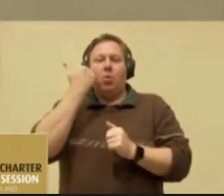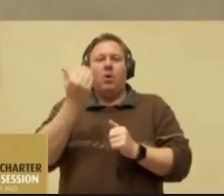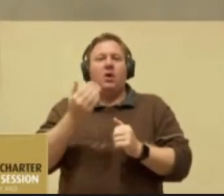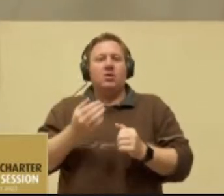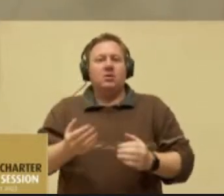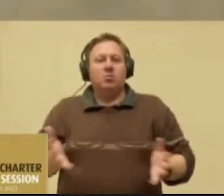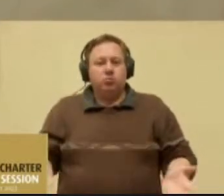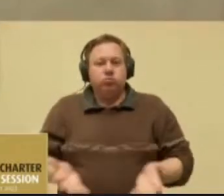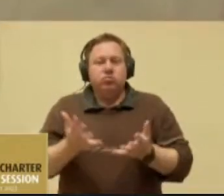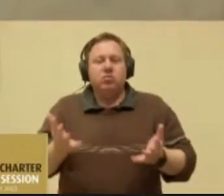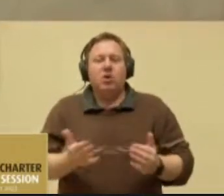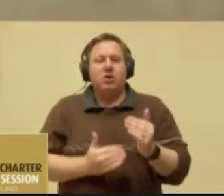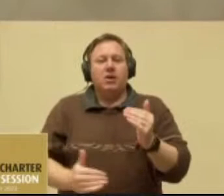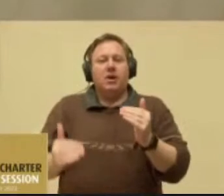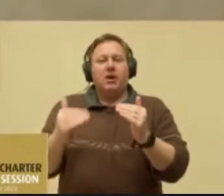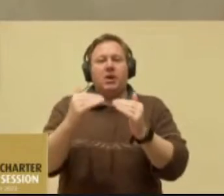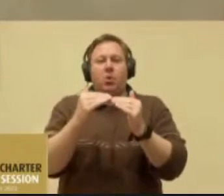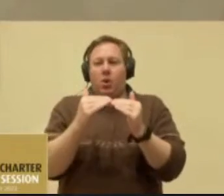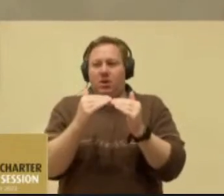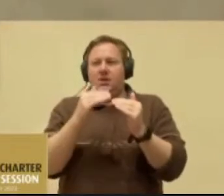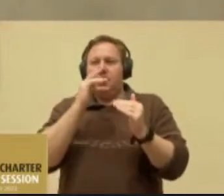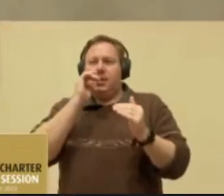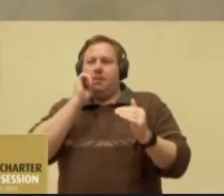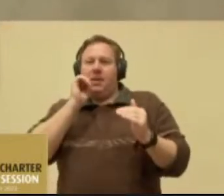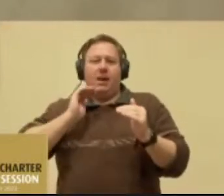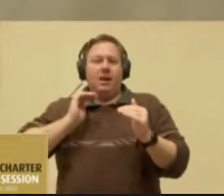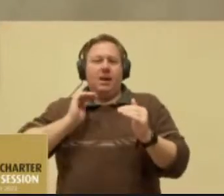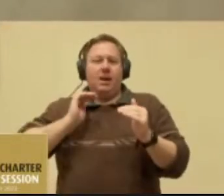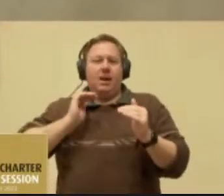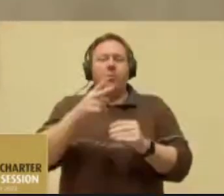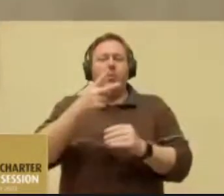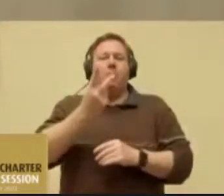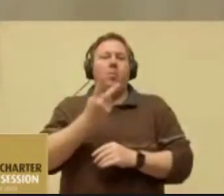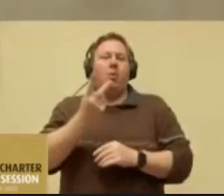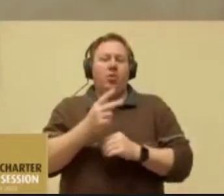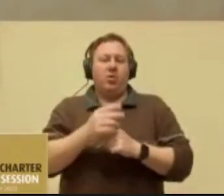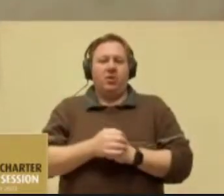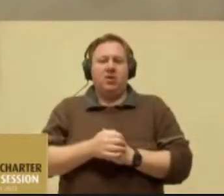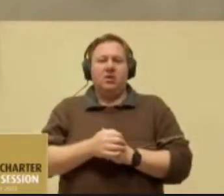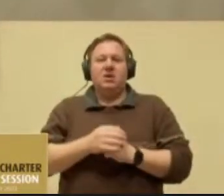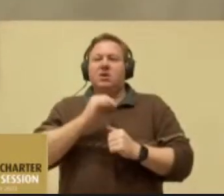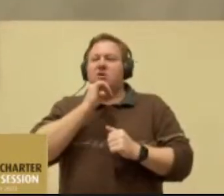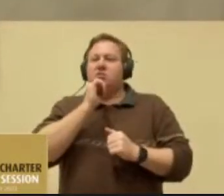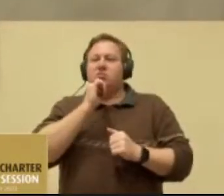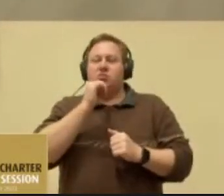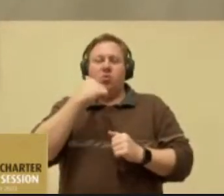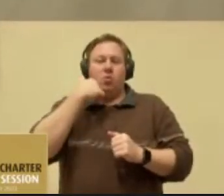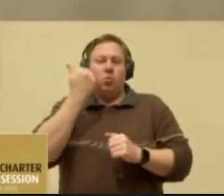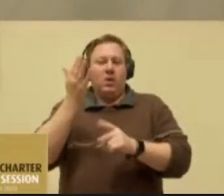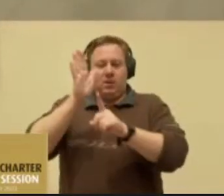men women and men and thus combating discrimination